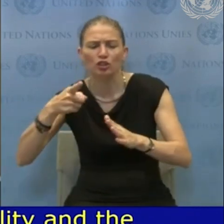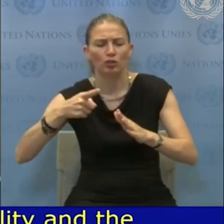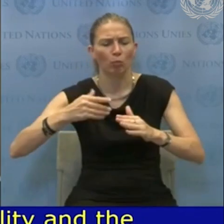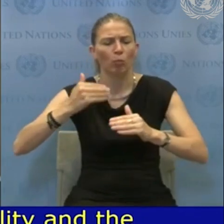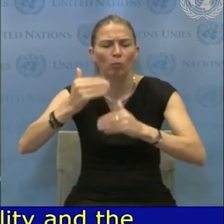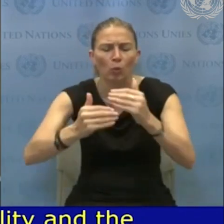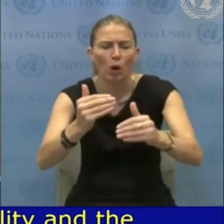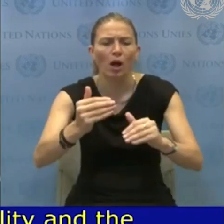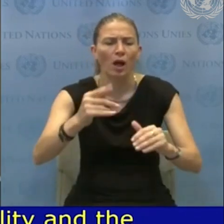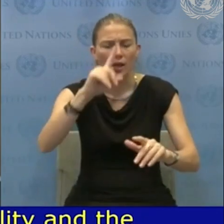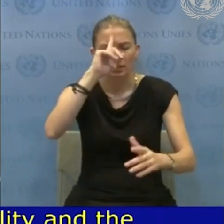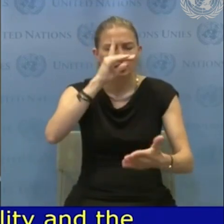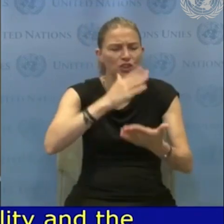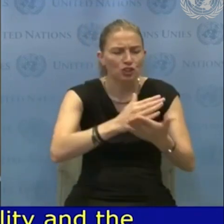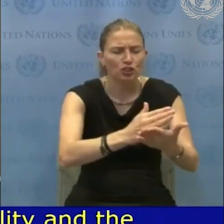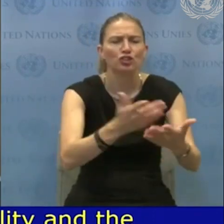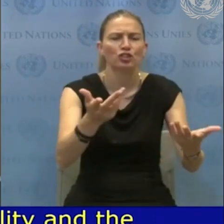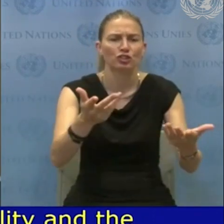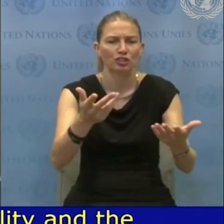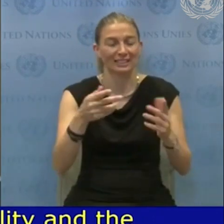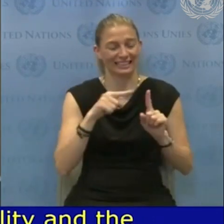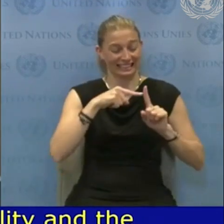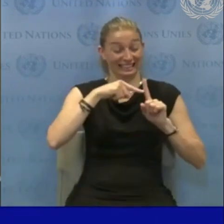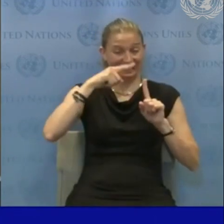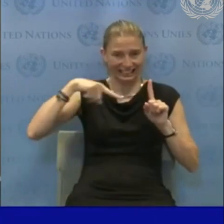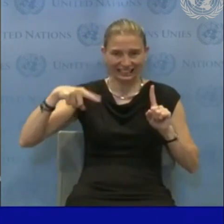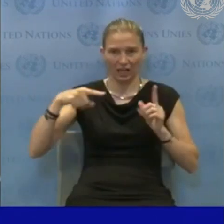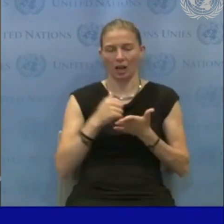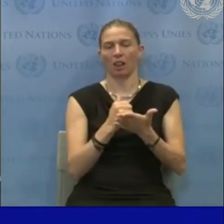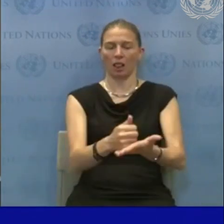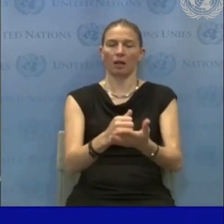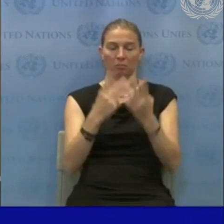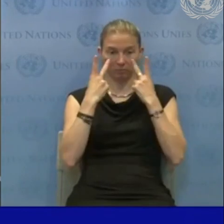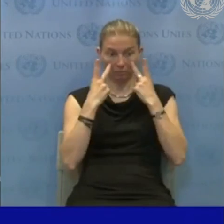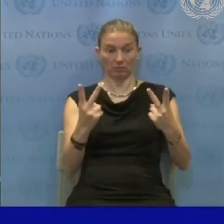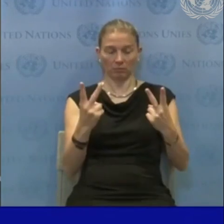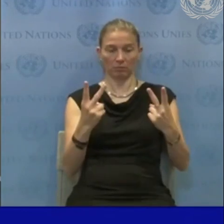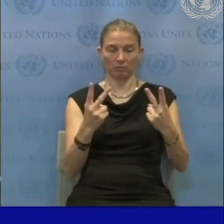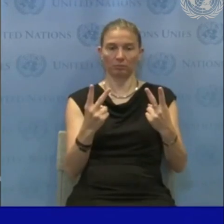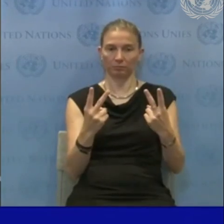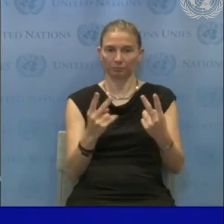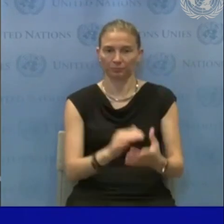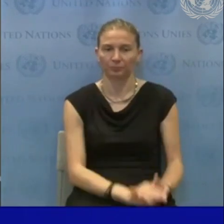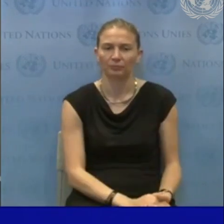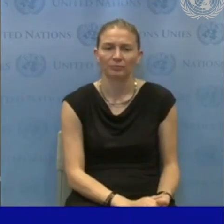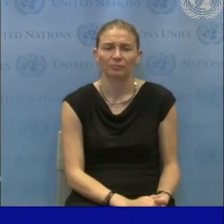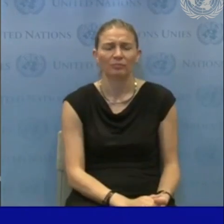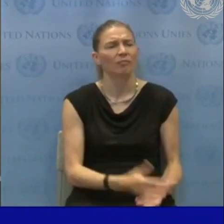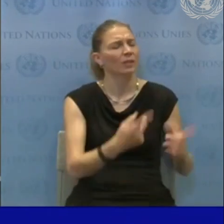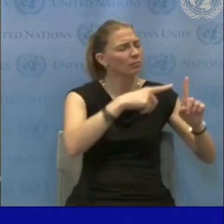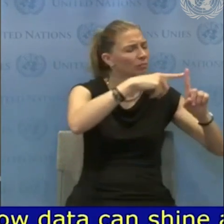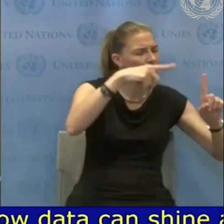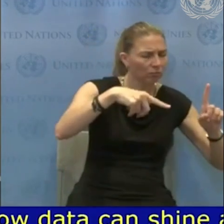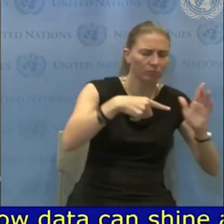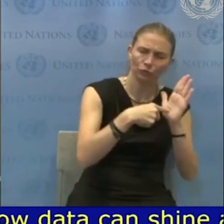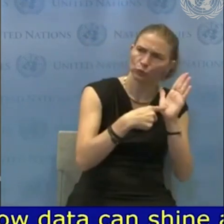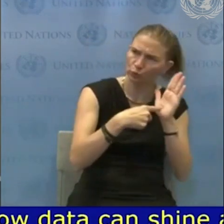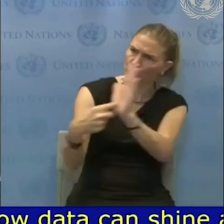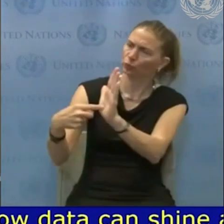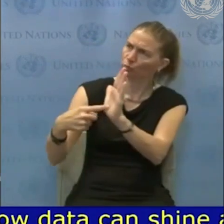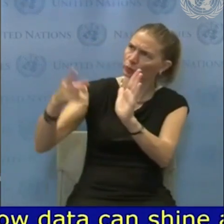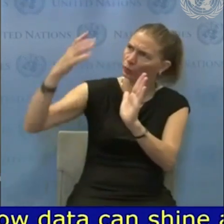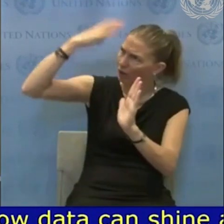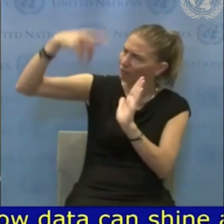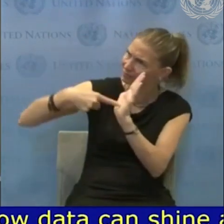happening and how it can reveal who is being left behind and show where governments and others need to focus